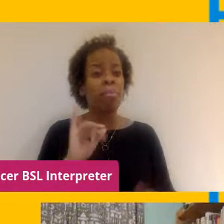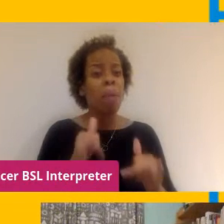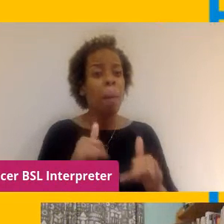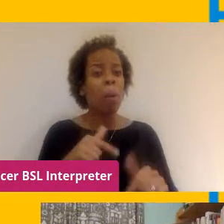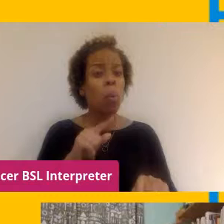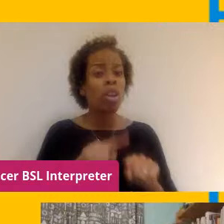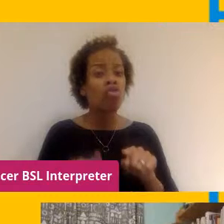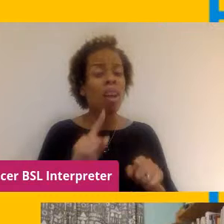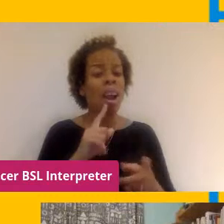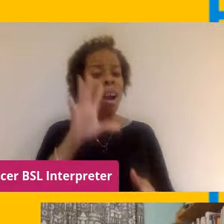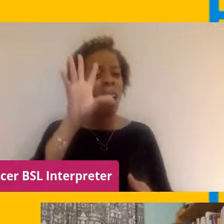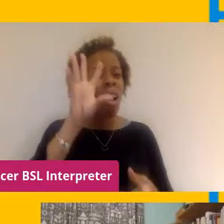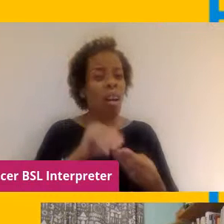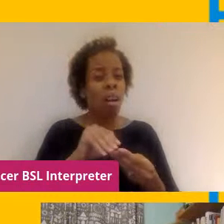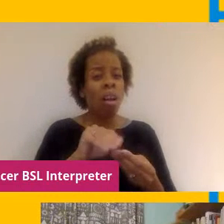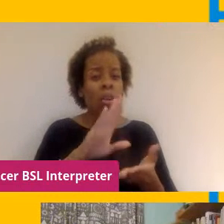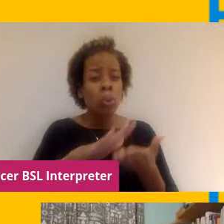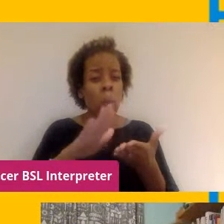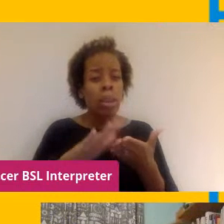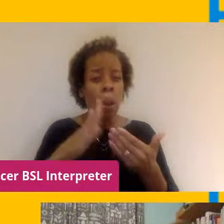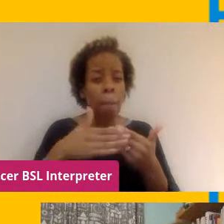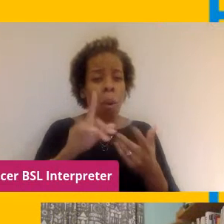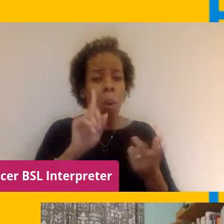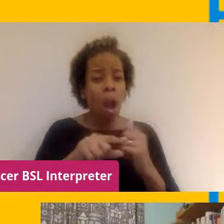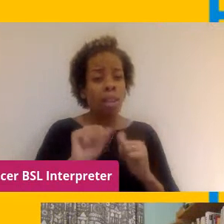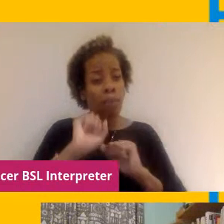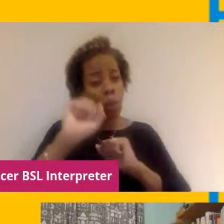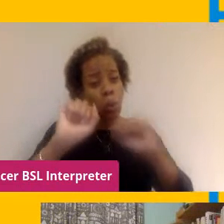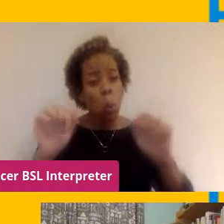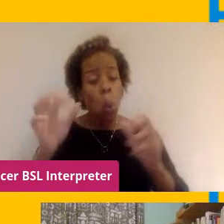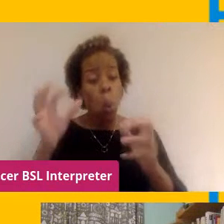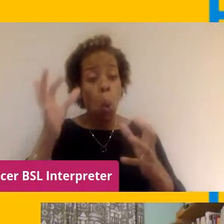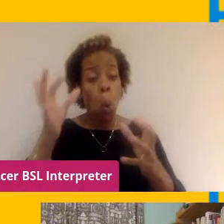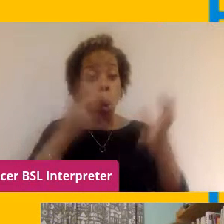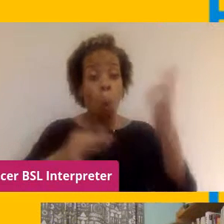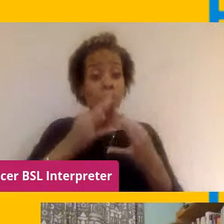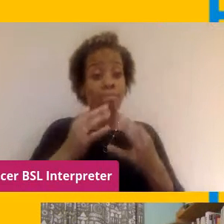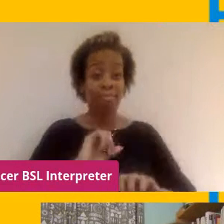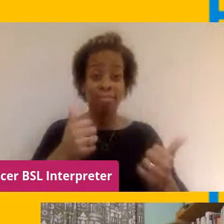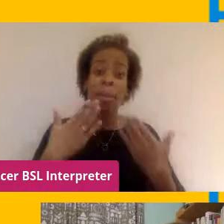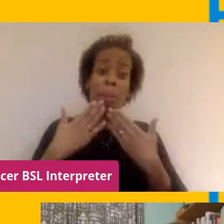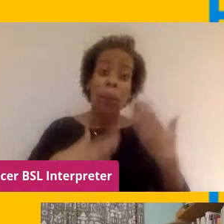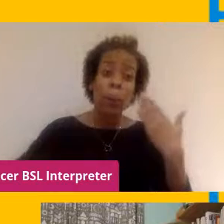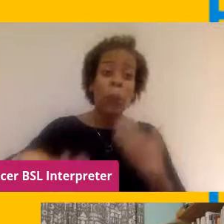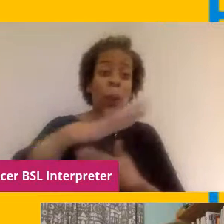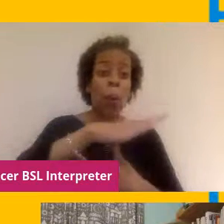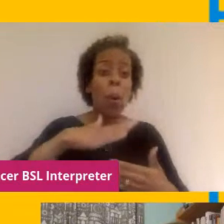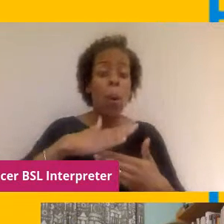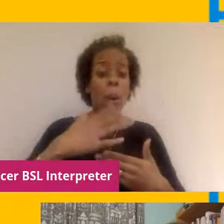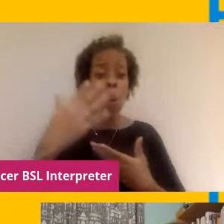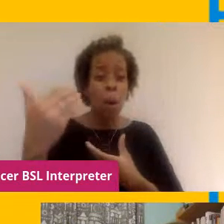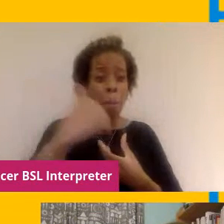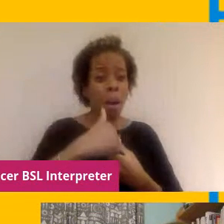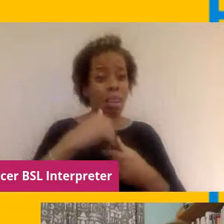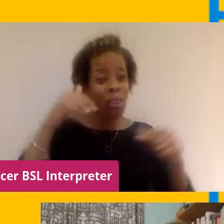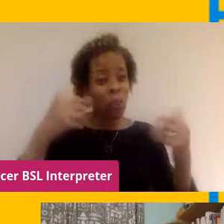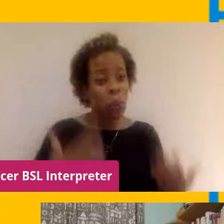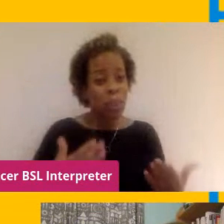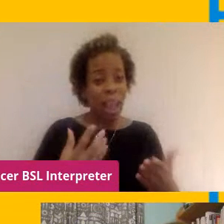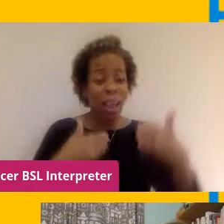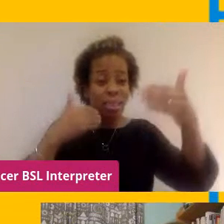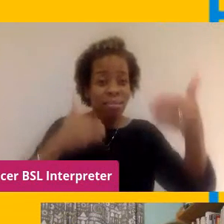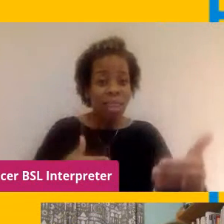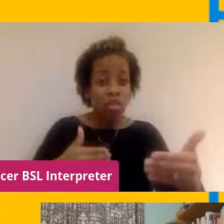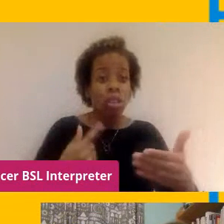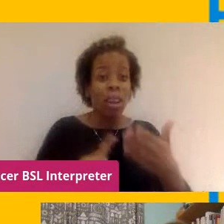in advance, maybe, and get those circulated. Okay, well, thank you very much to everyone who has participated today and